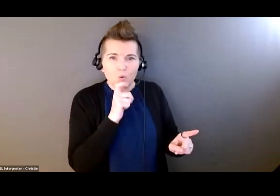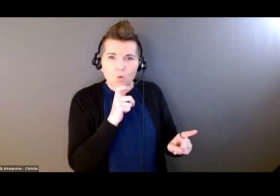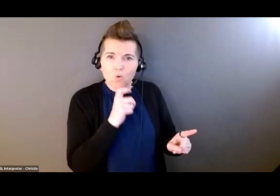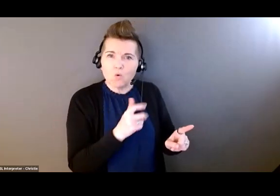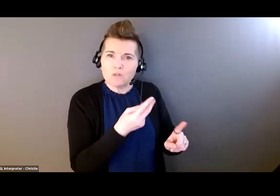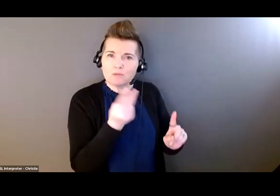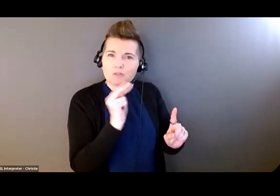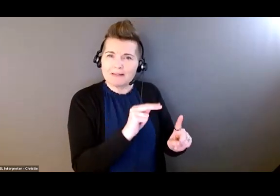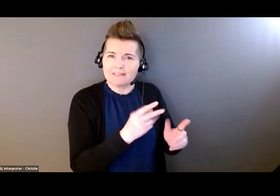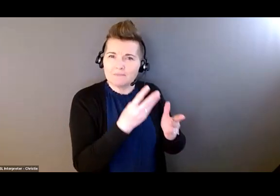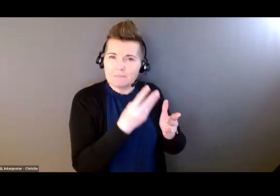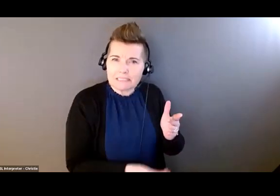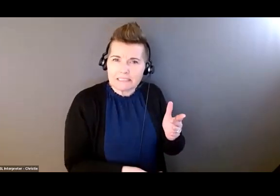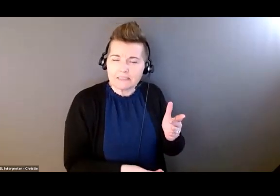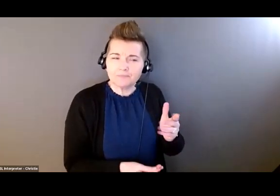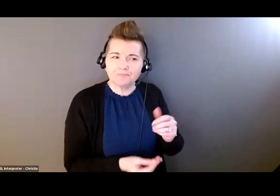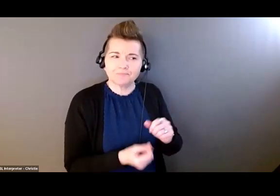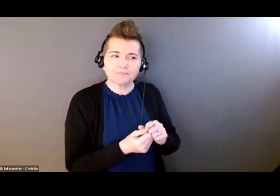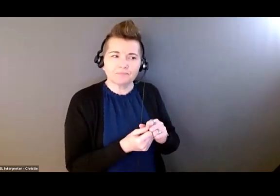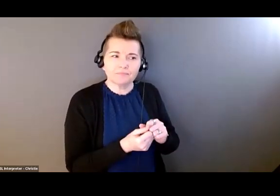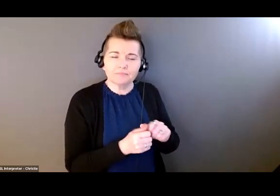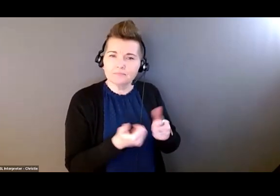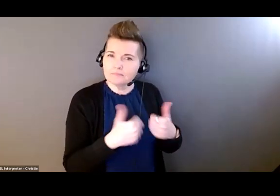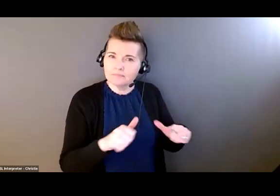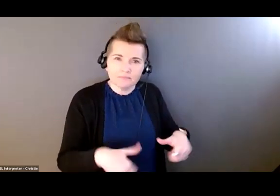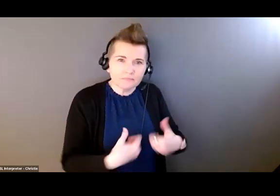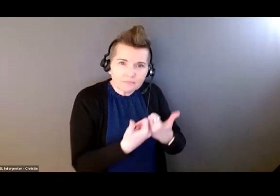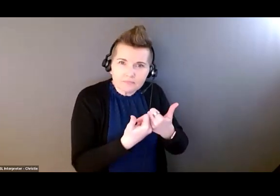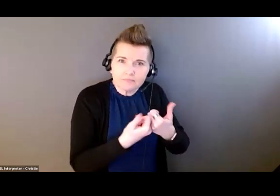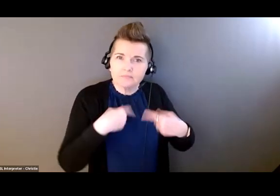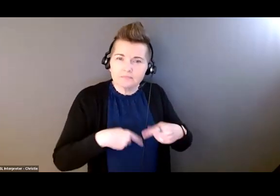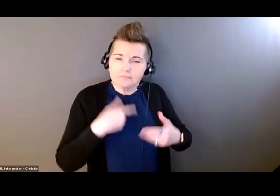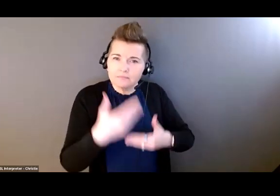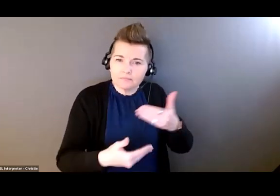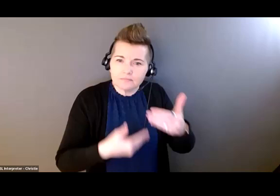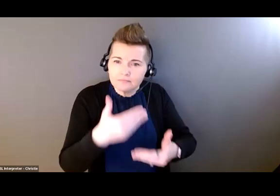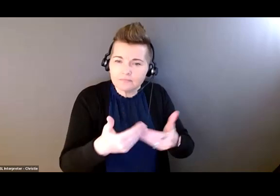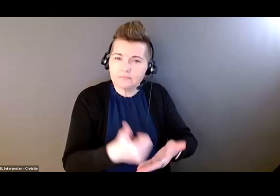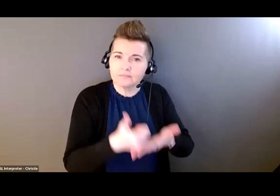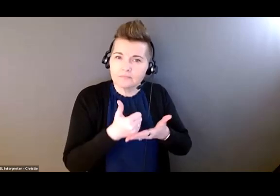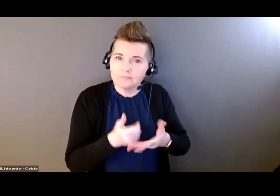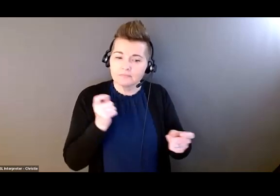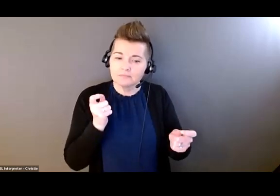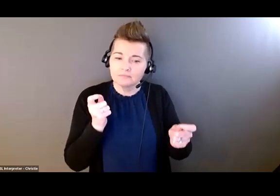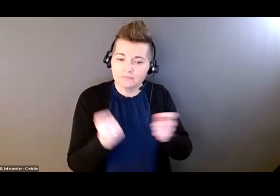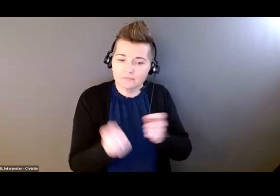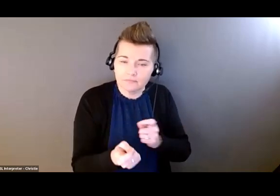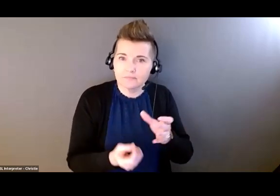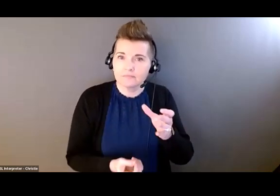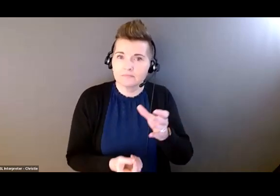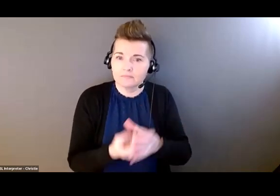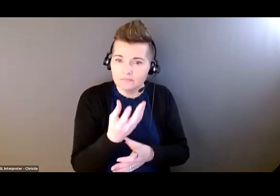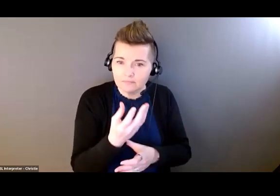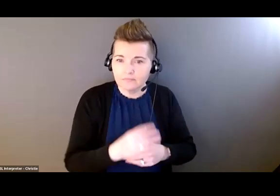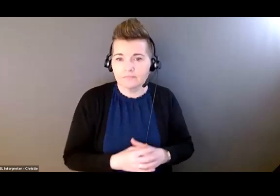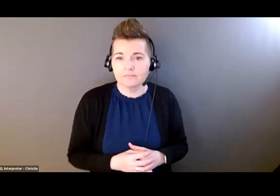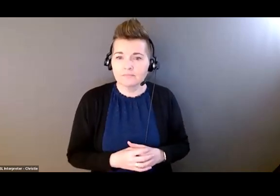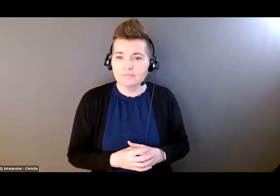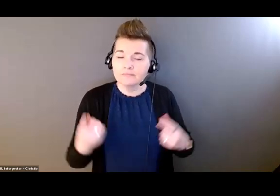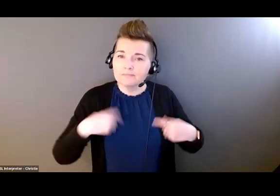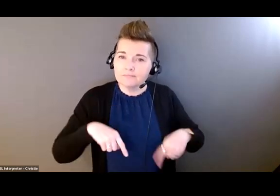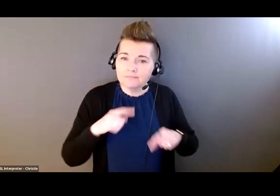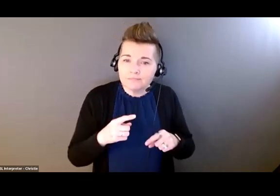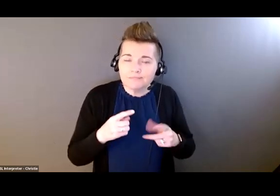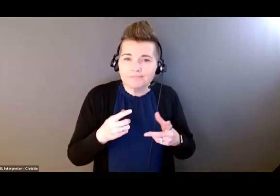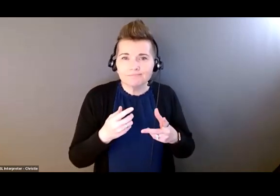meetings and thinking about in the Zoom room whose voice is missing and what are the challenges along the way that help us